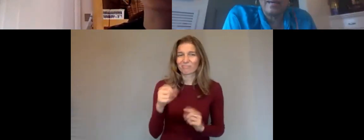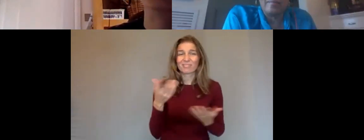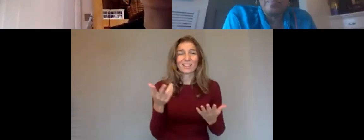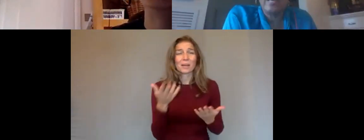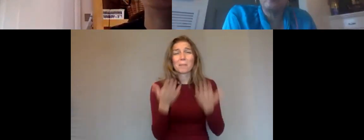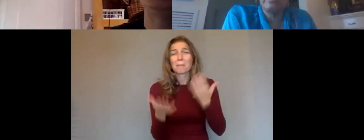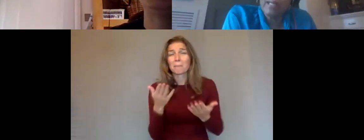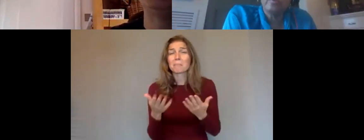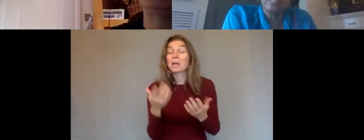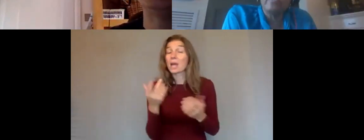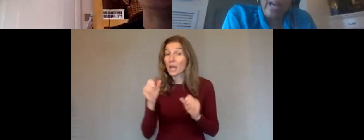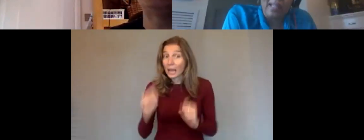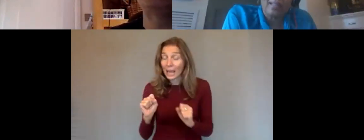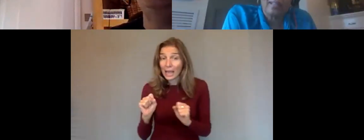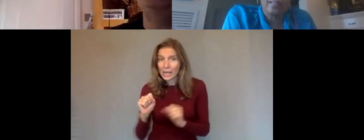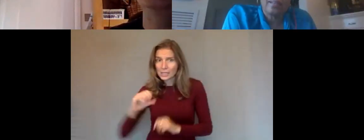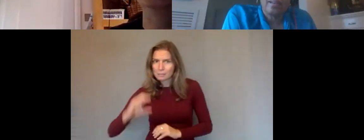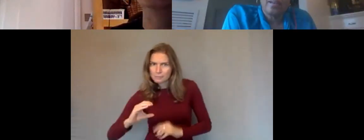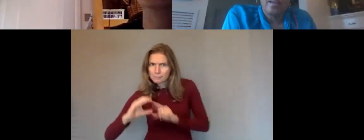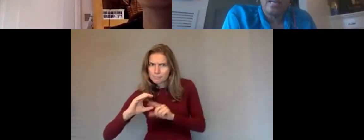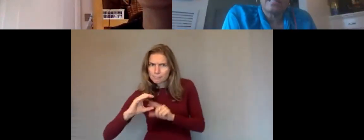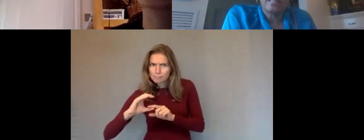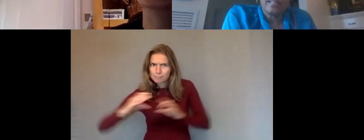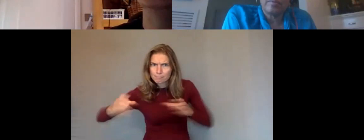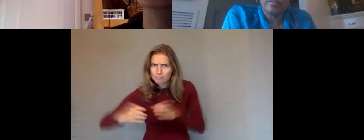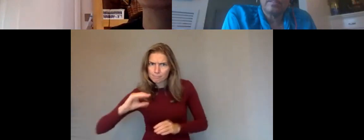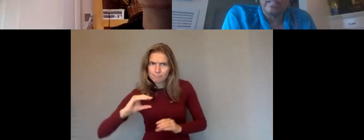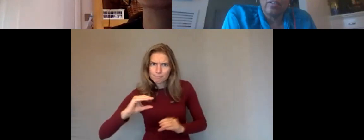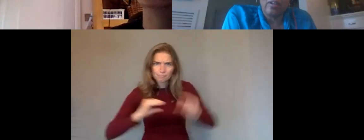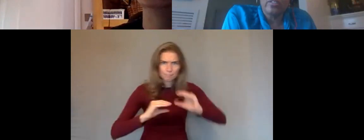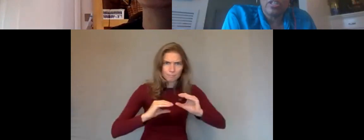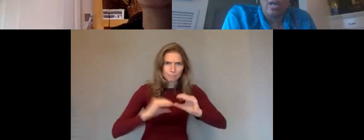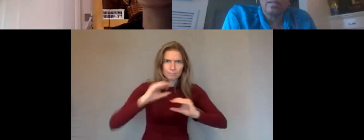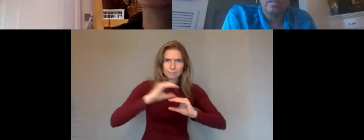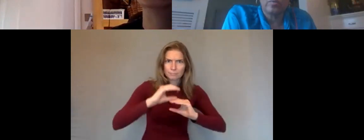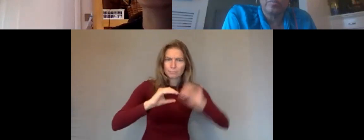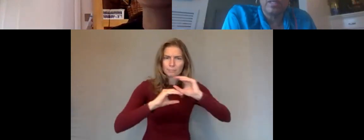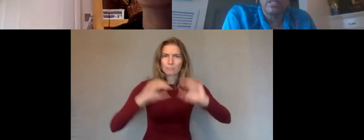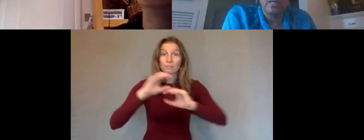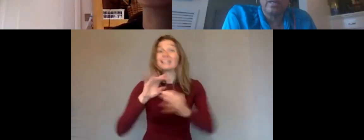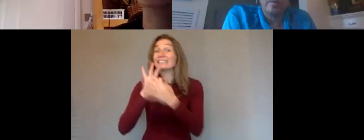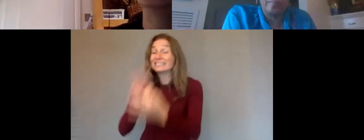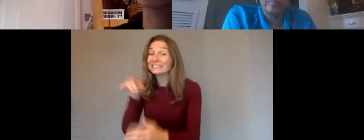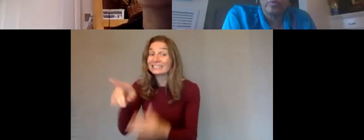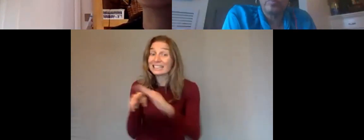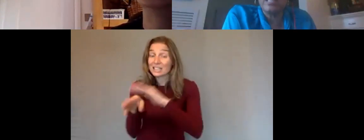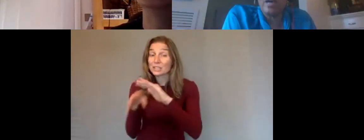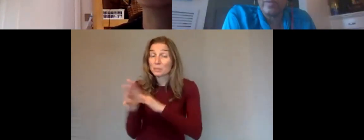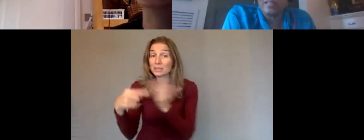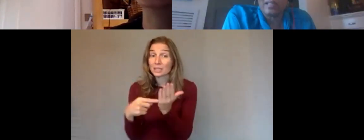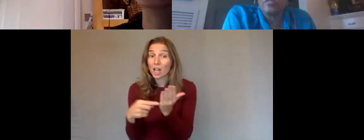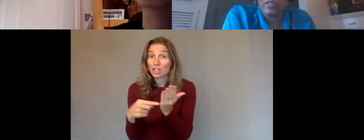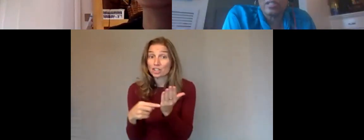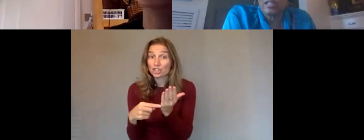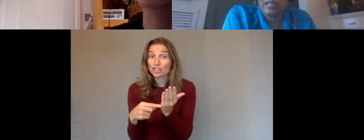blocks that really would advance accessible technology, I think would be in